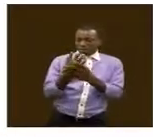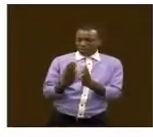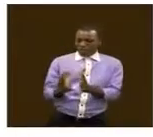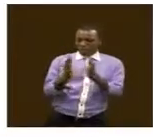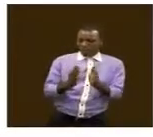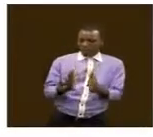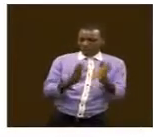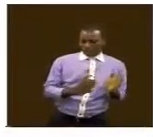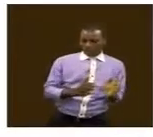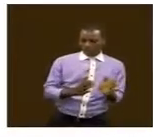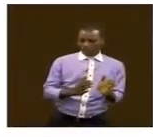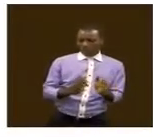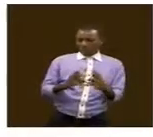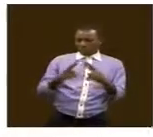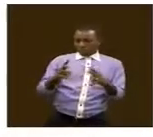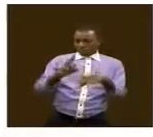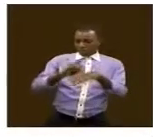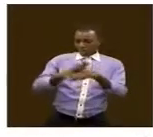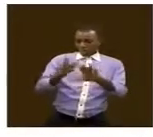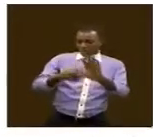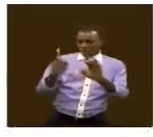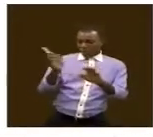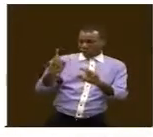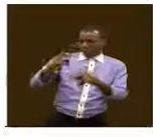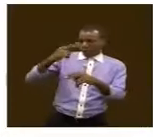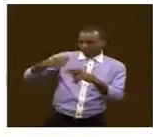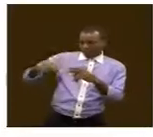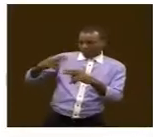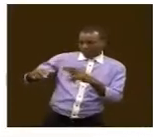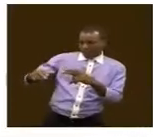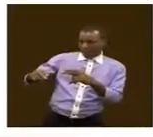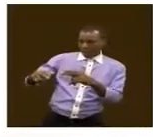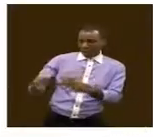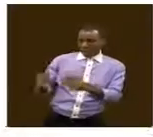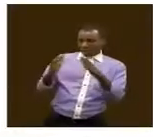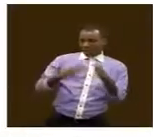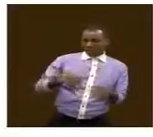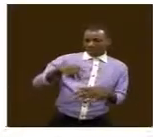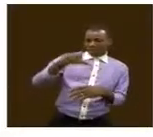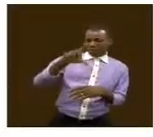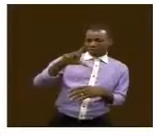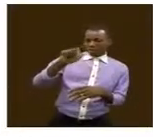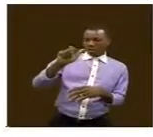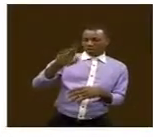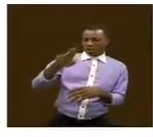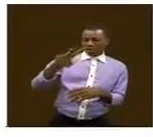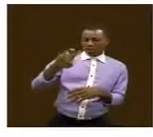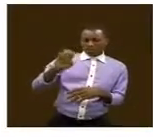to the larvae, pupa, and finally to the adult mosquito?